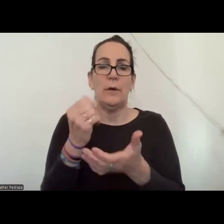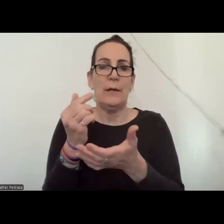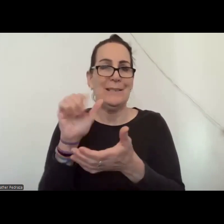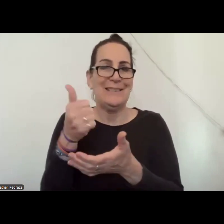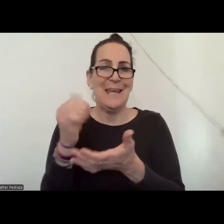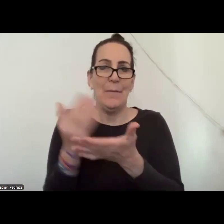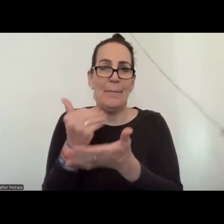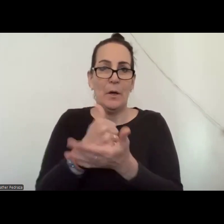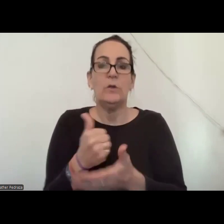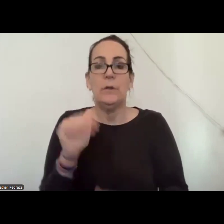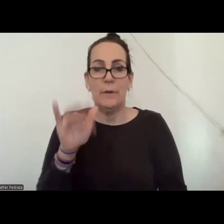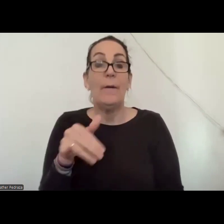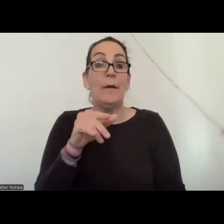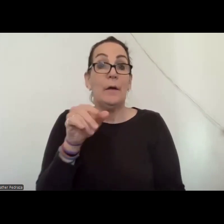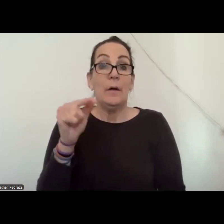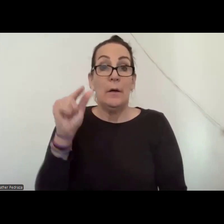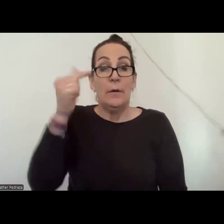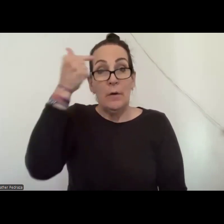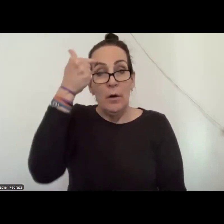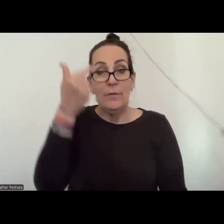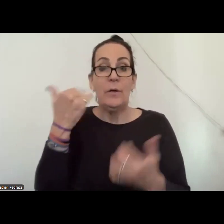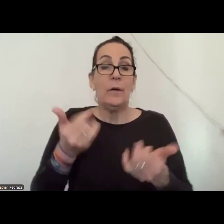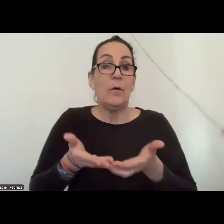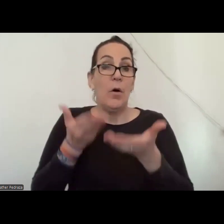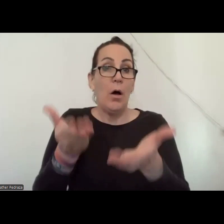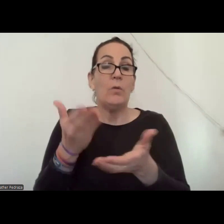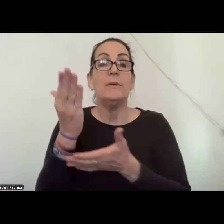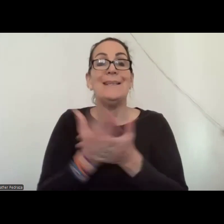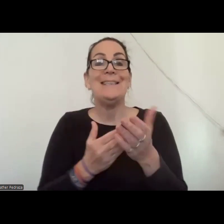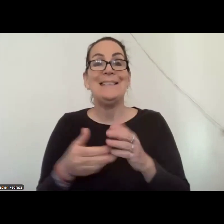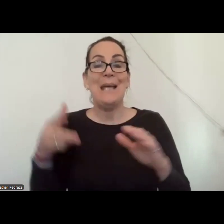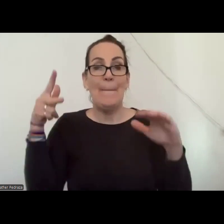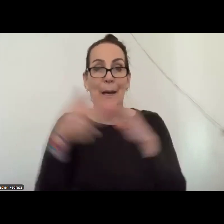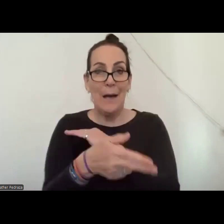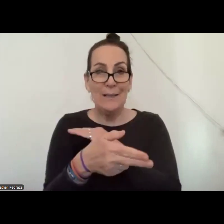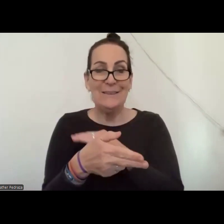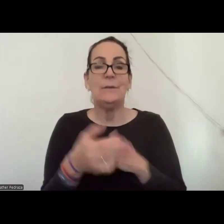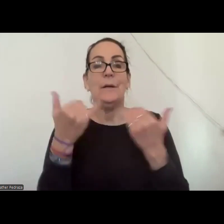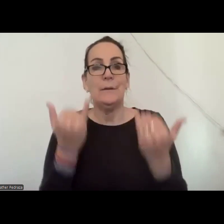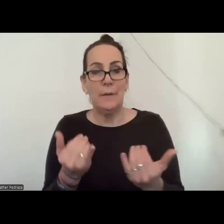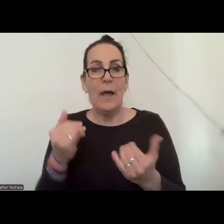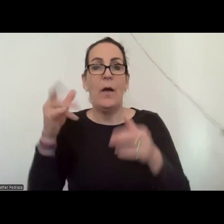of cuts that will now be heard in the budget committees by the Assembly and the Senate, and there will be